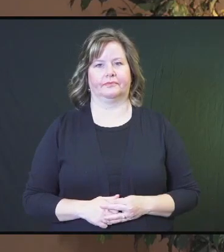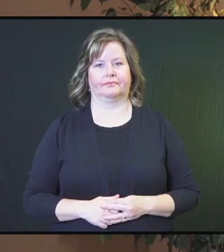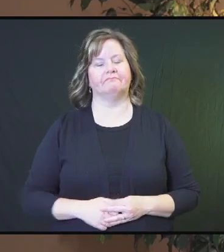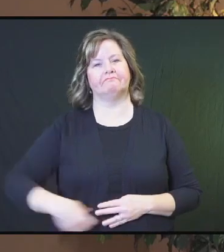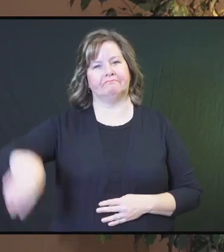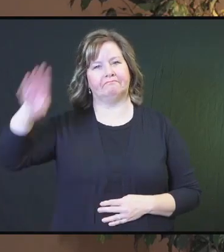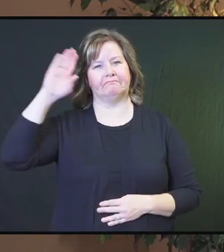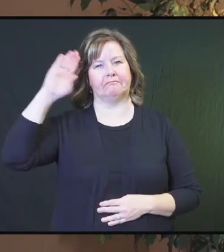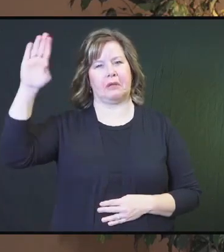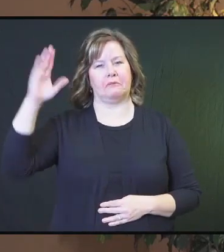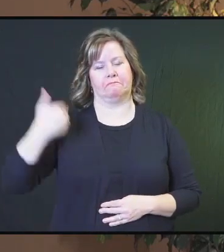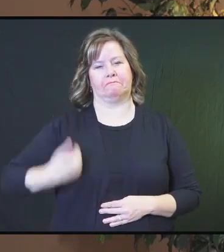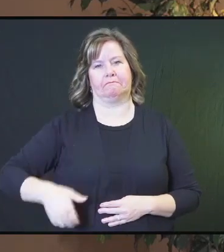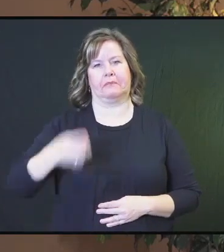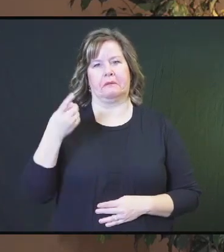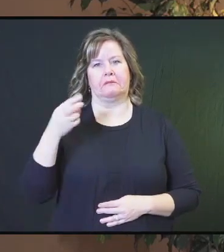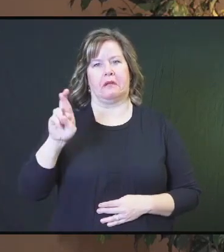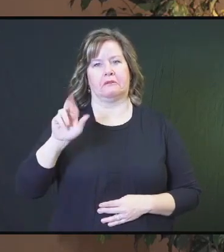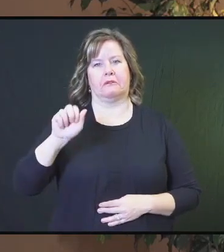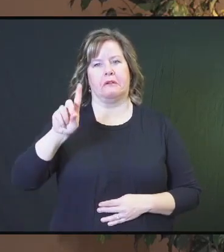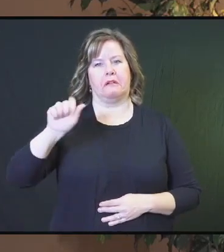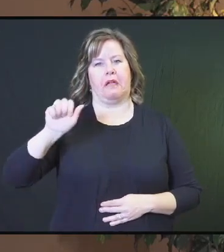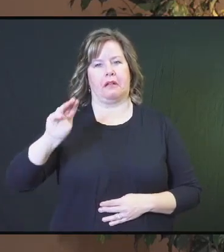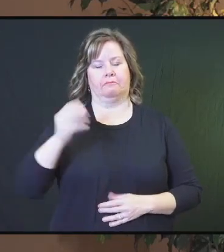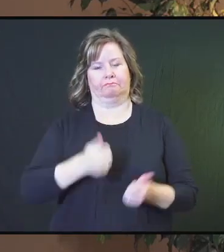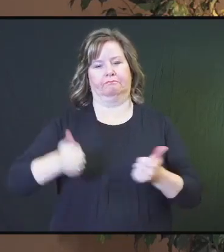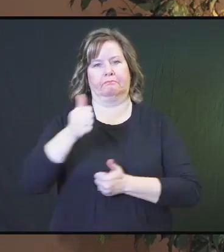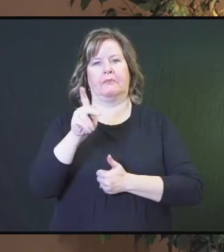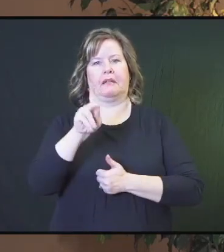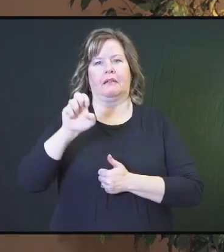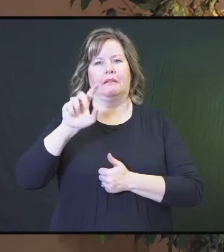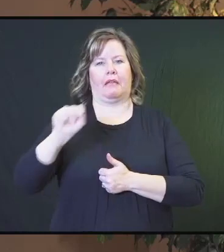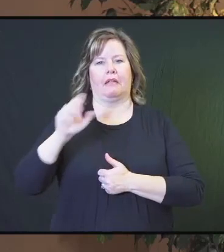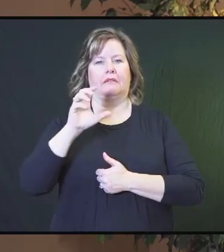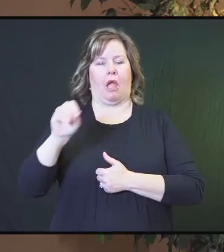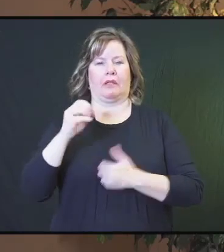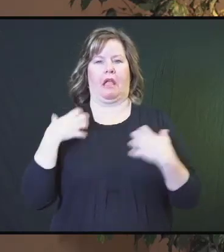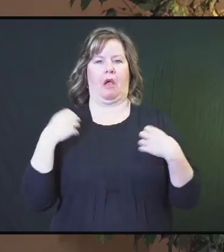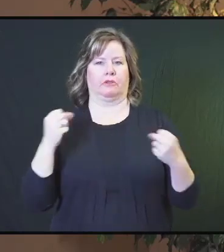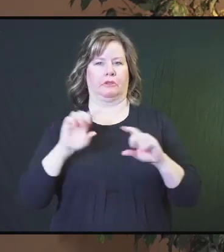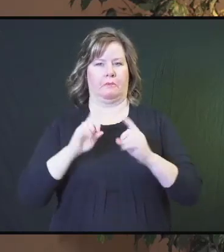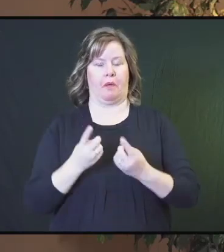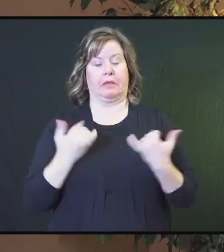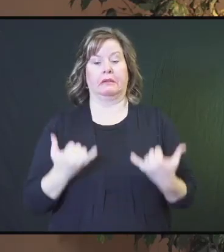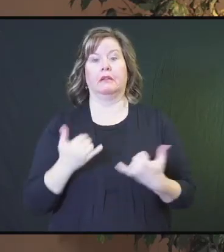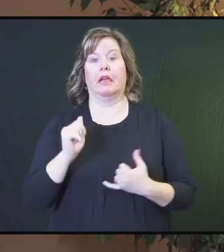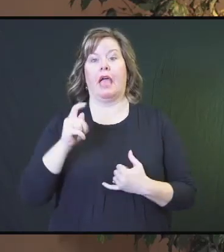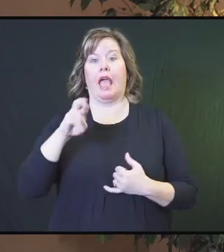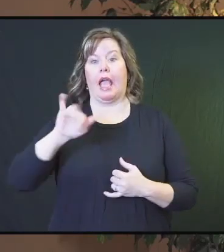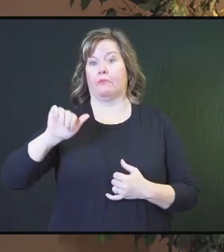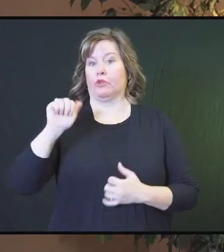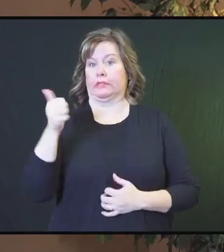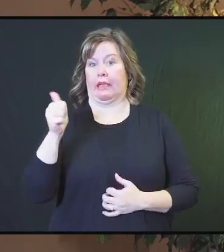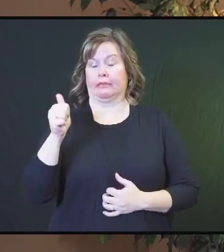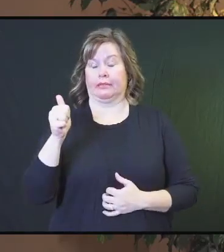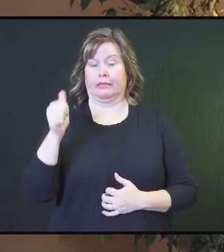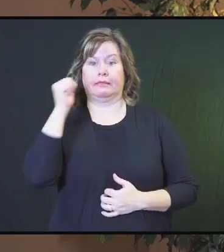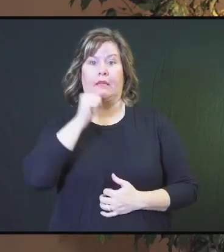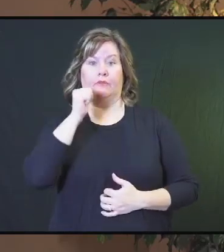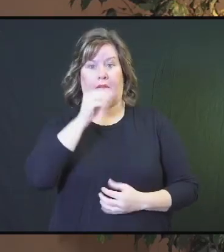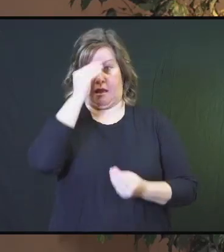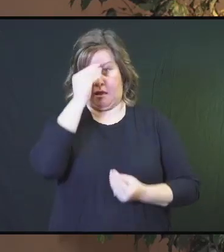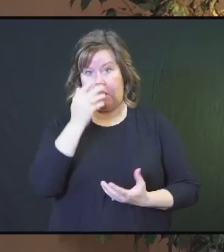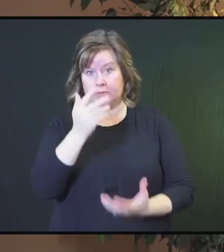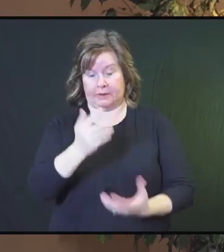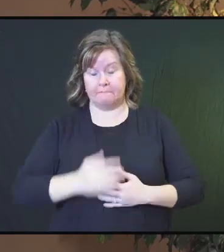Hello everyone, I'm Dr. Adam London, Director of the Kent County Health Department. Today is April 10th and I'm here to give you the daily COVID-19 update from Kent